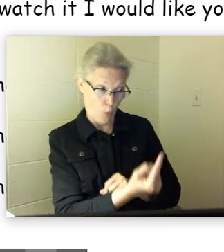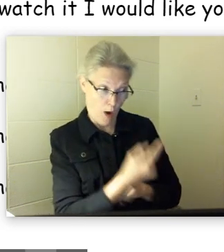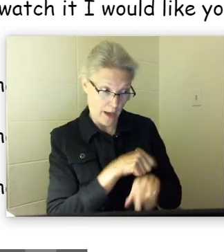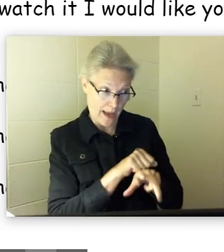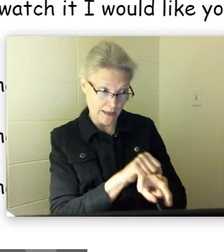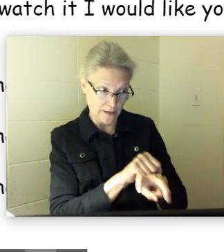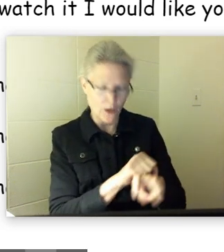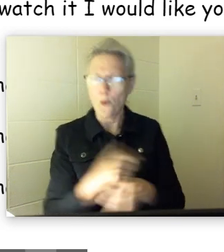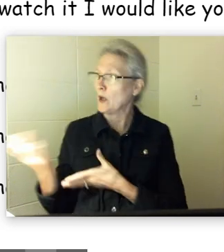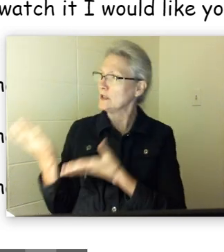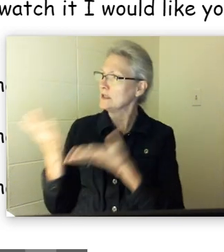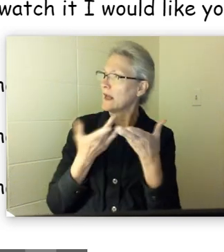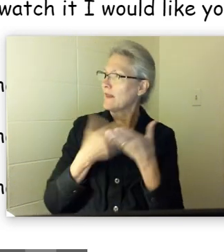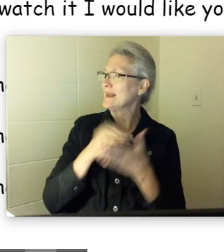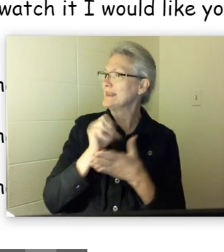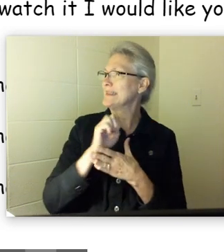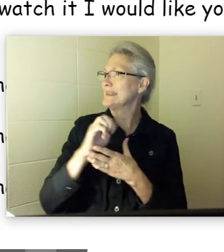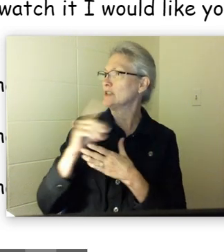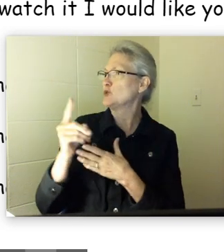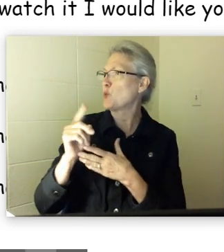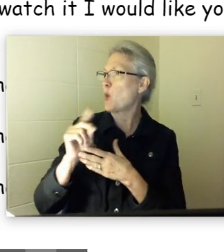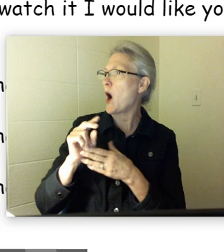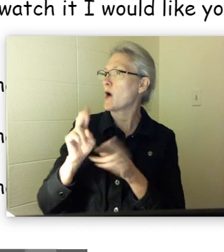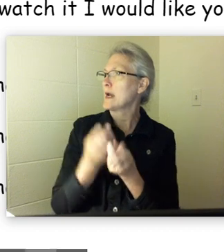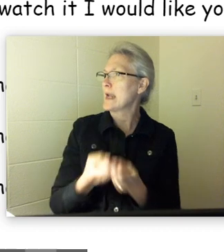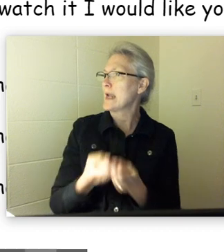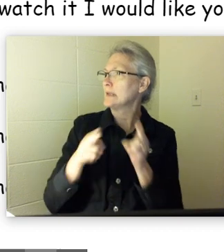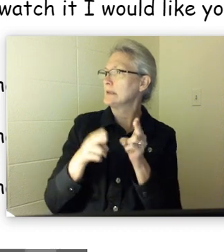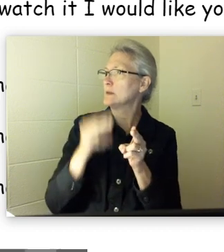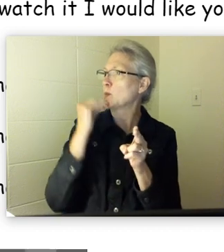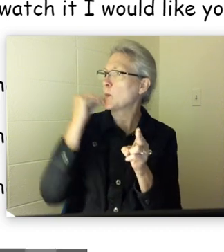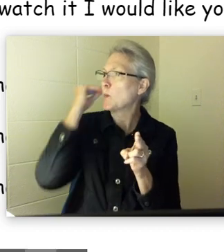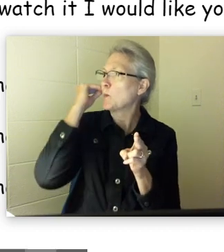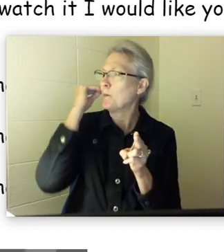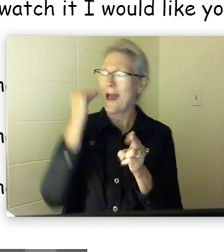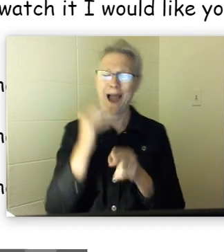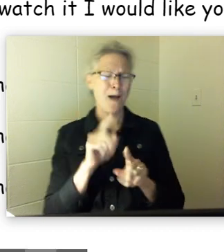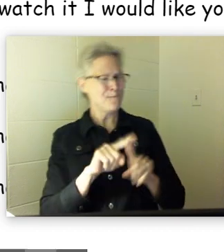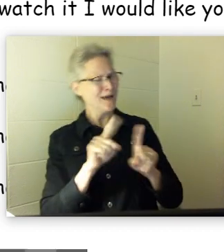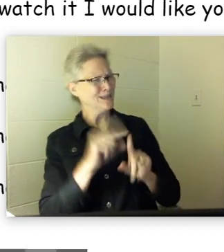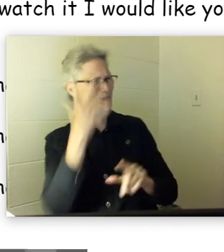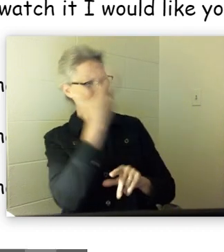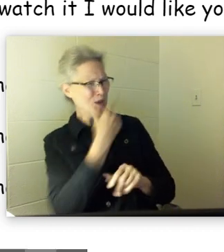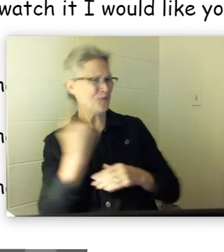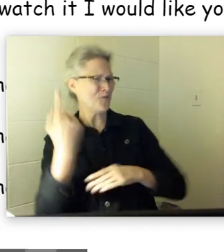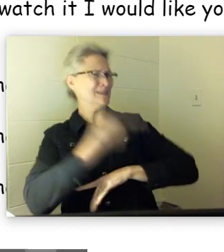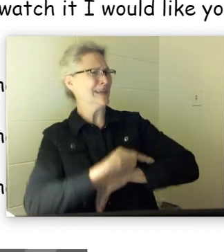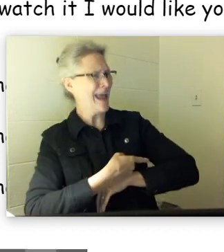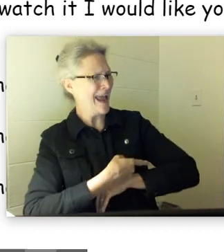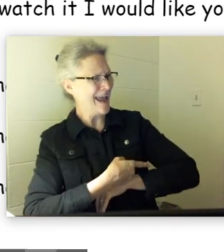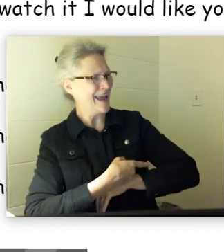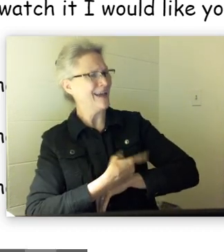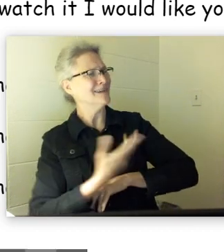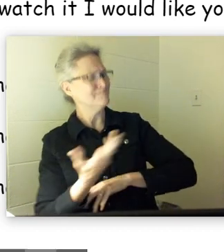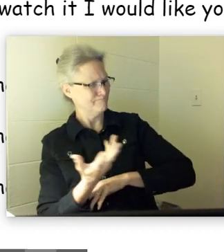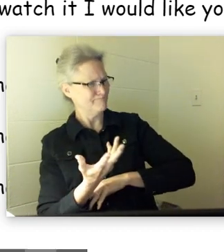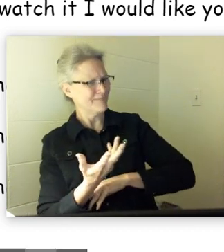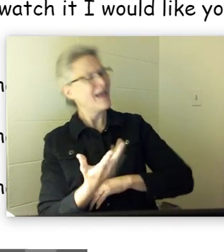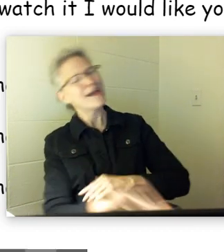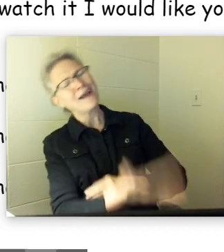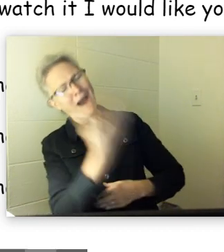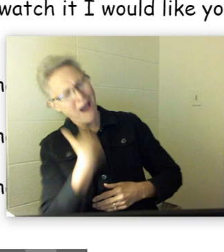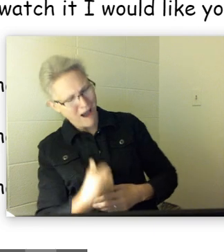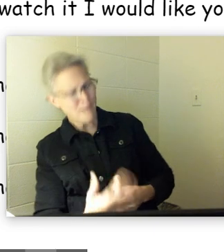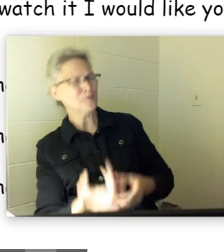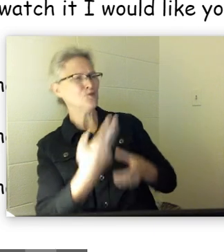"We're taking these seeds to our nest," squeaked the ant. "But it's such a beautiful day," said the grasshopper. "Come and have